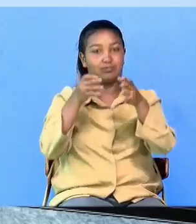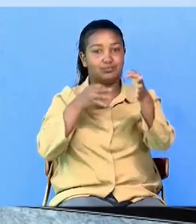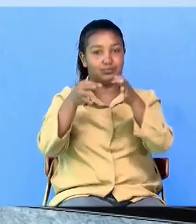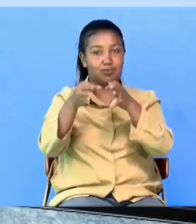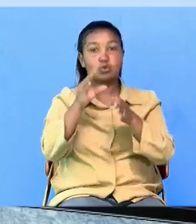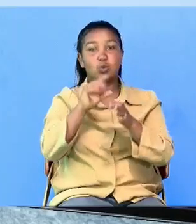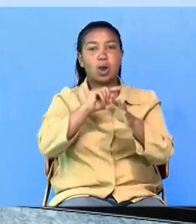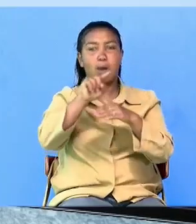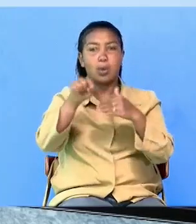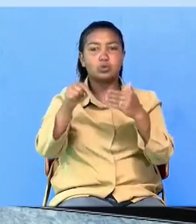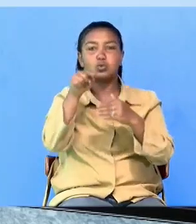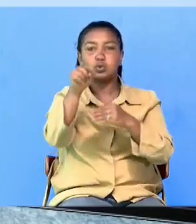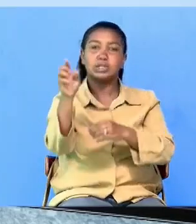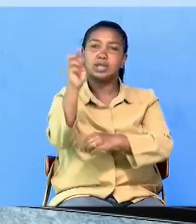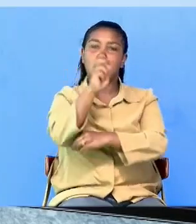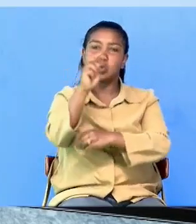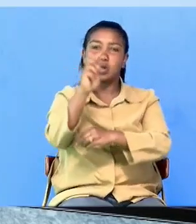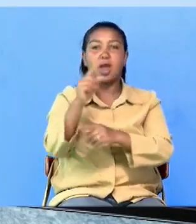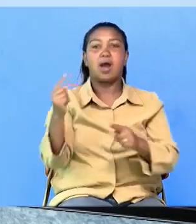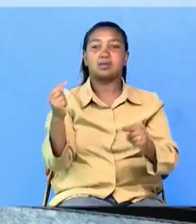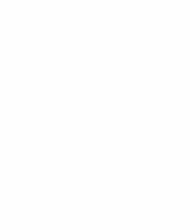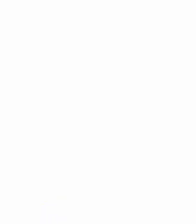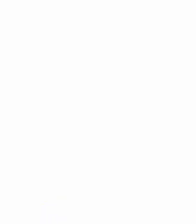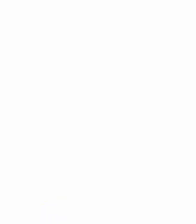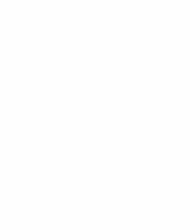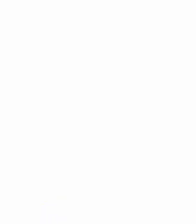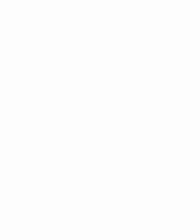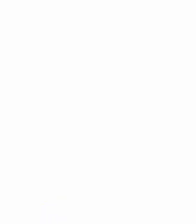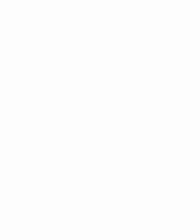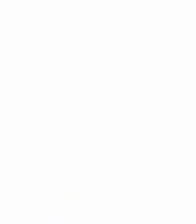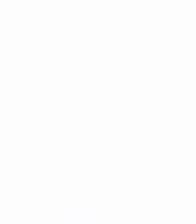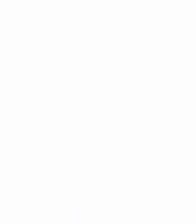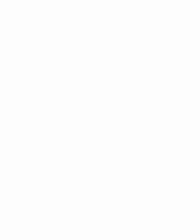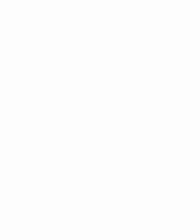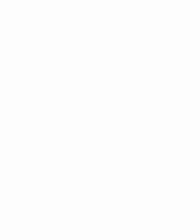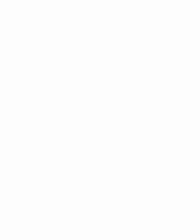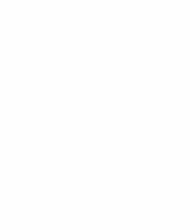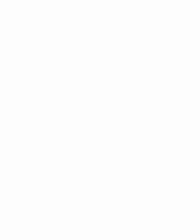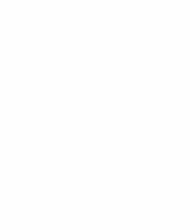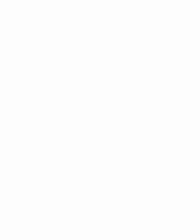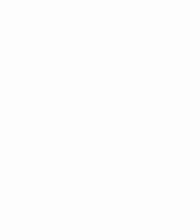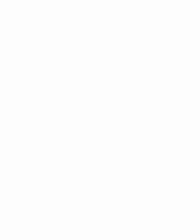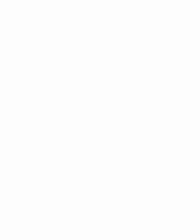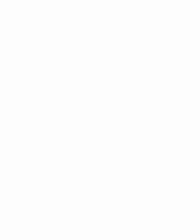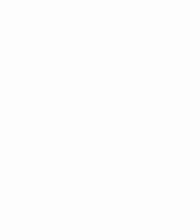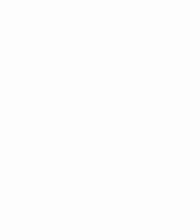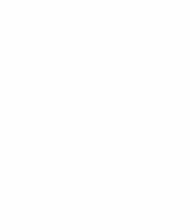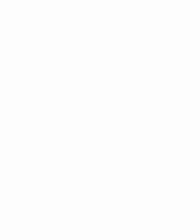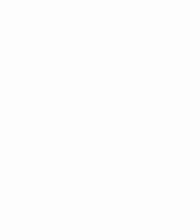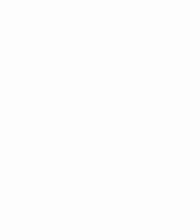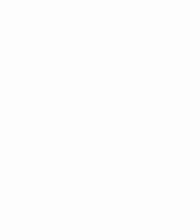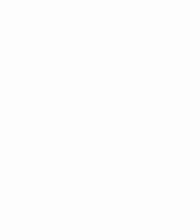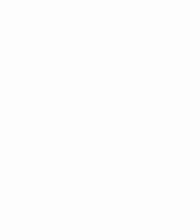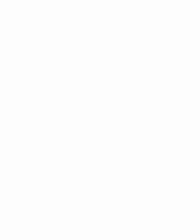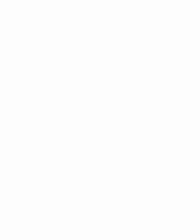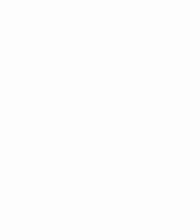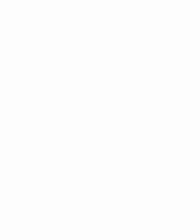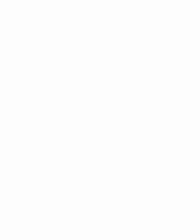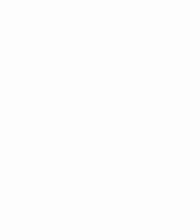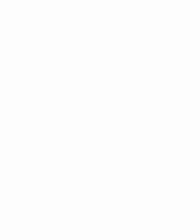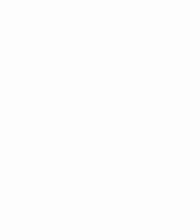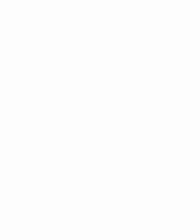to talk about your day-to-day activity. Yeah, again, I get school. Good. I get